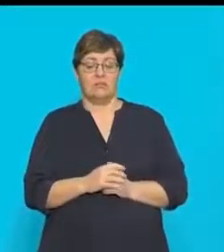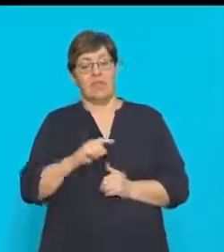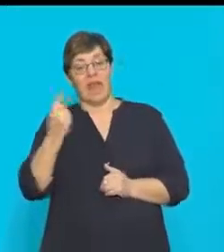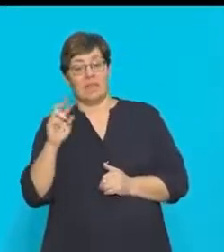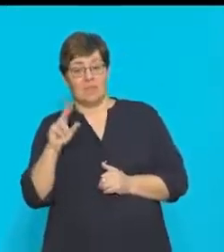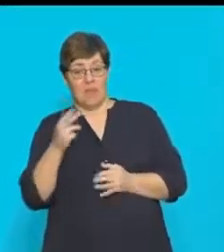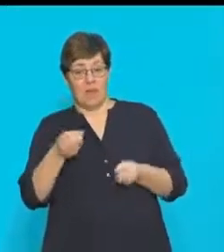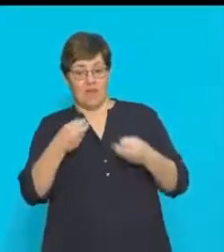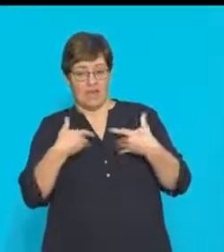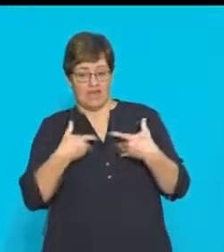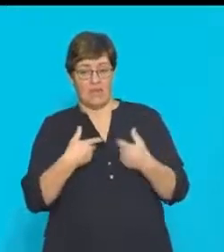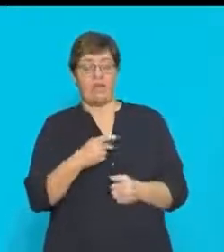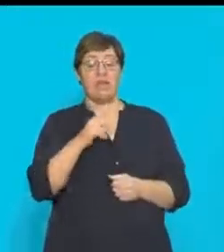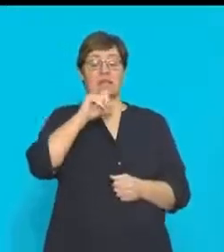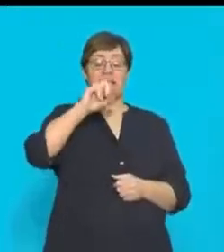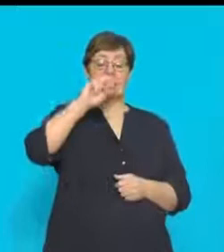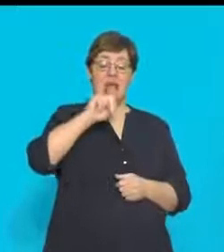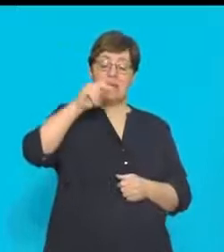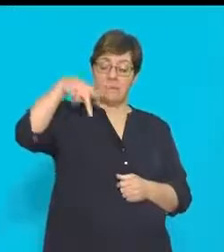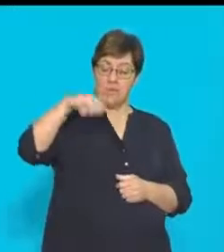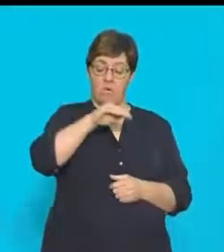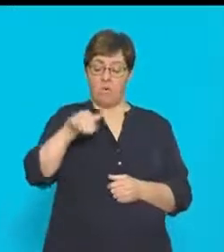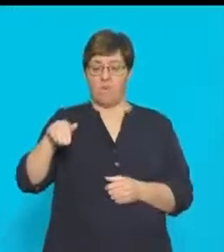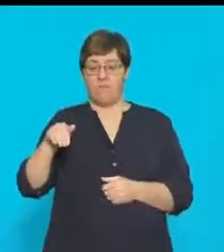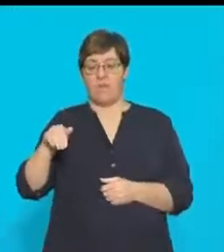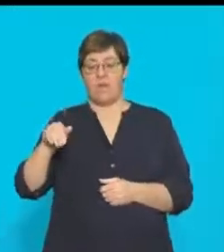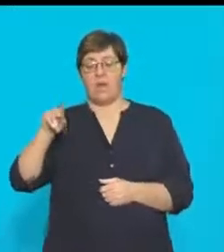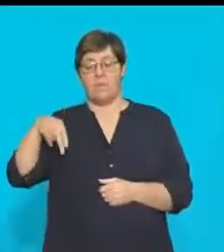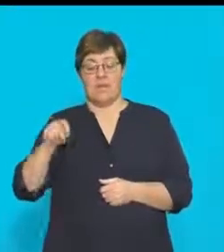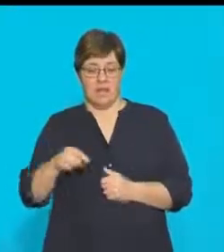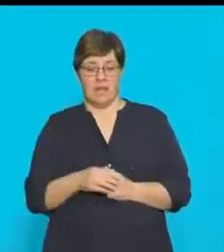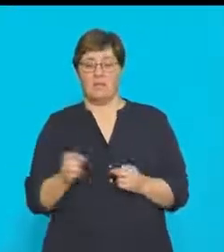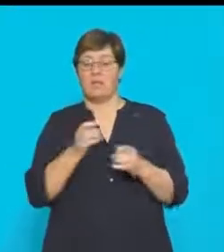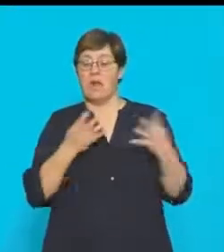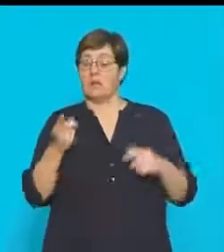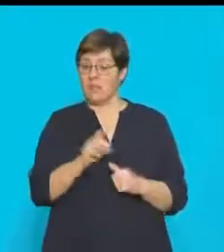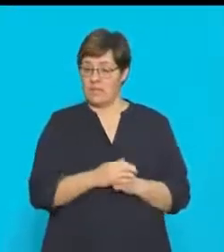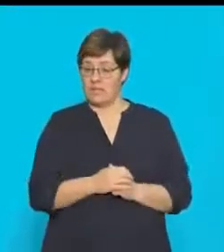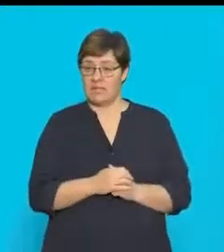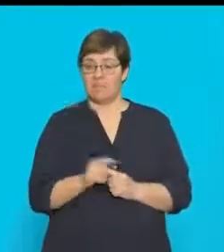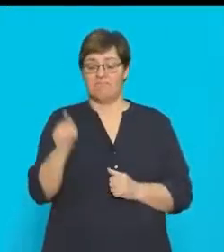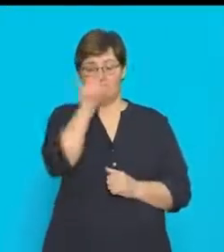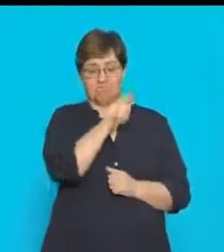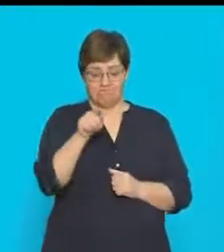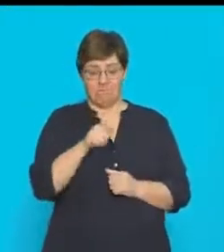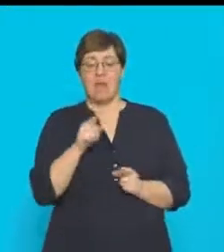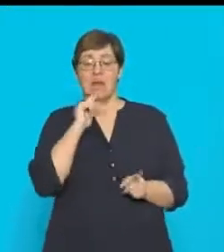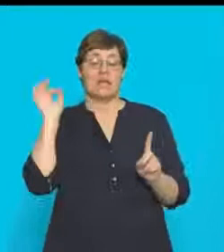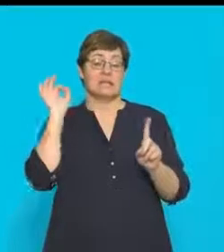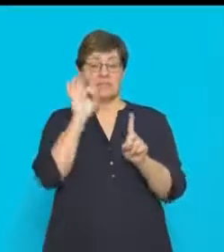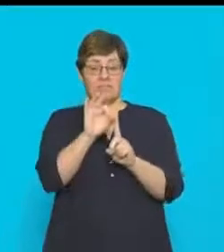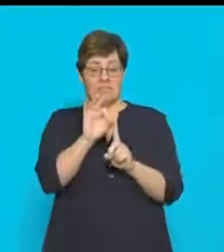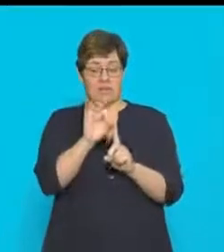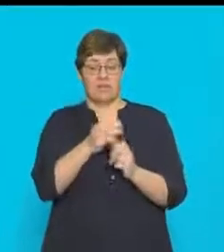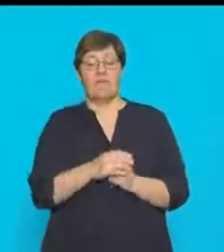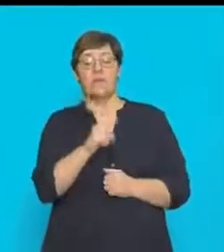given is the P and the side P. So which formula will we start off with? We're going to start off with that one, and specifically, we're going